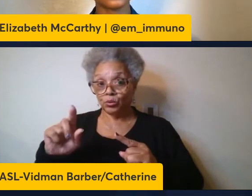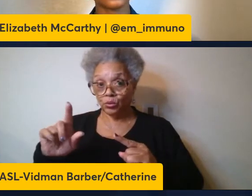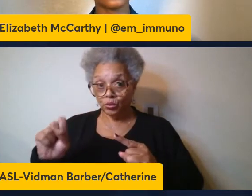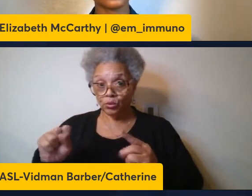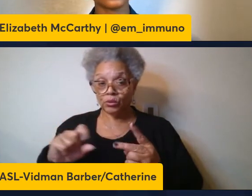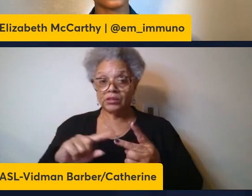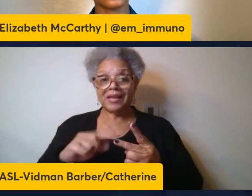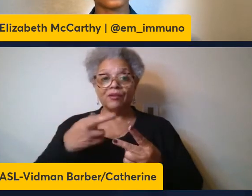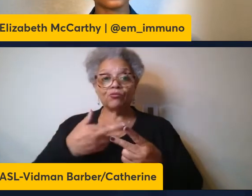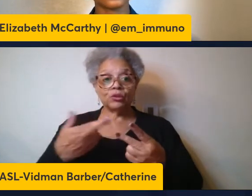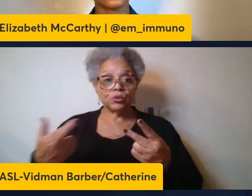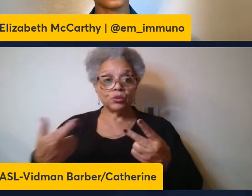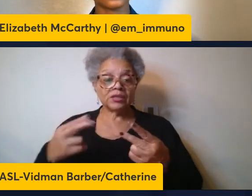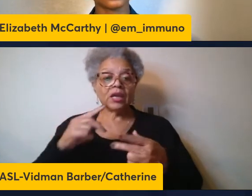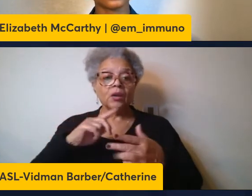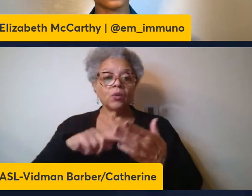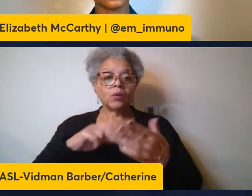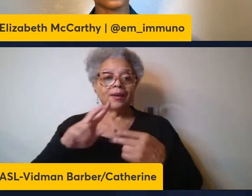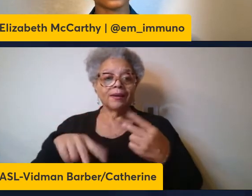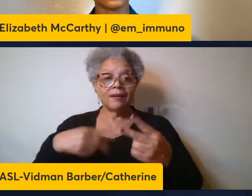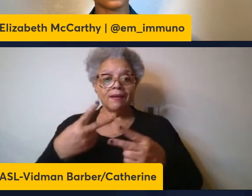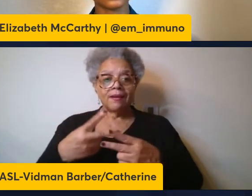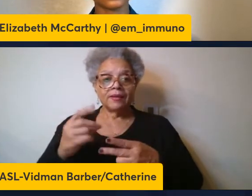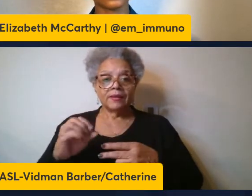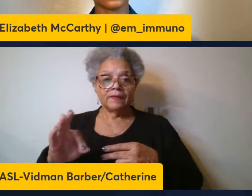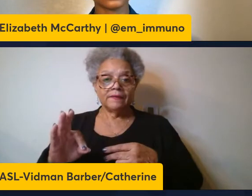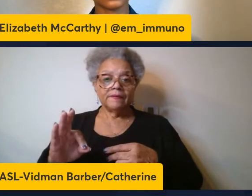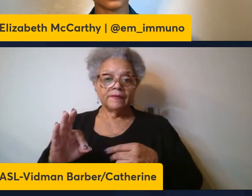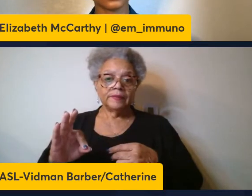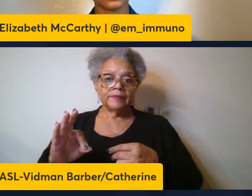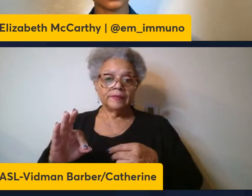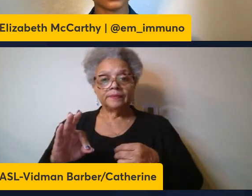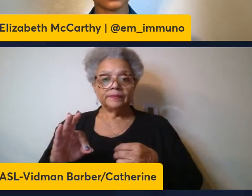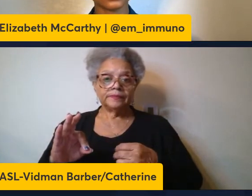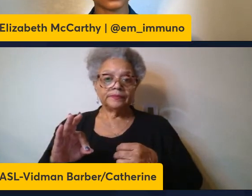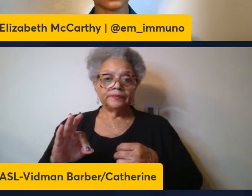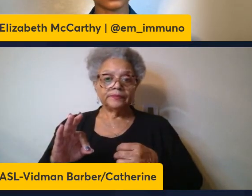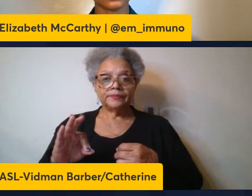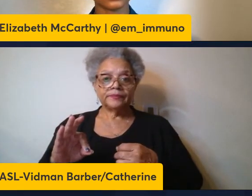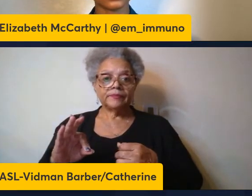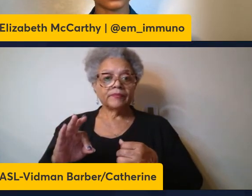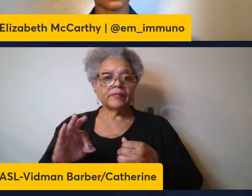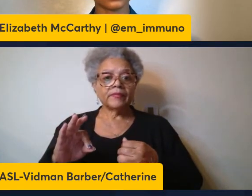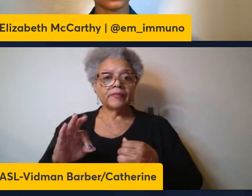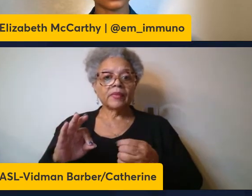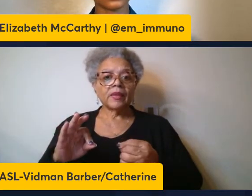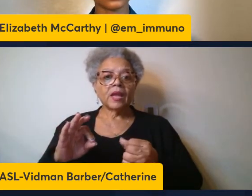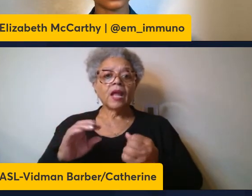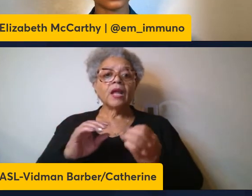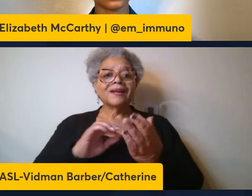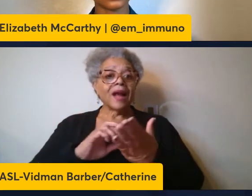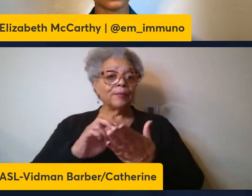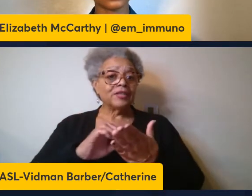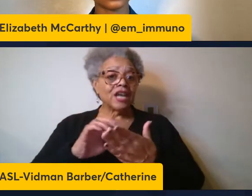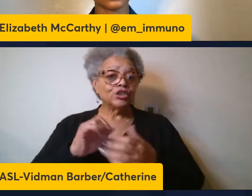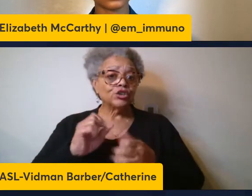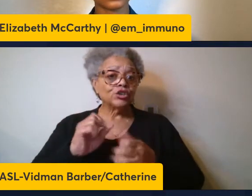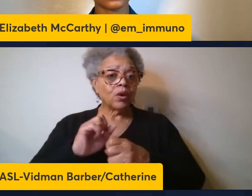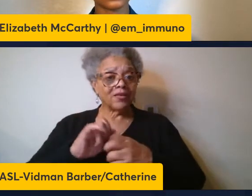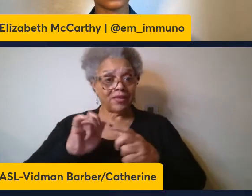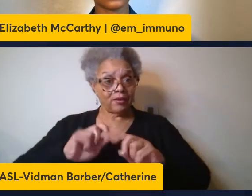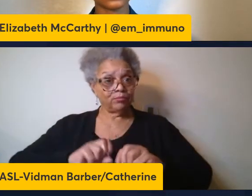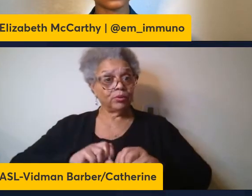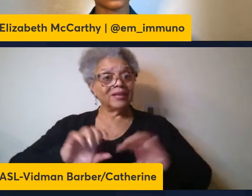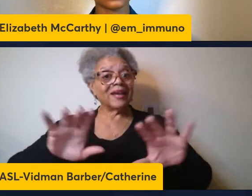resources, and what kind of um, computational work they're putting out there, I think